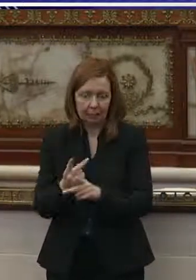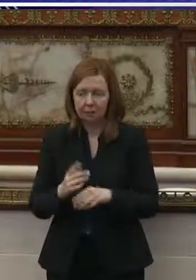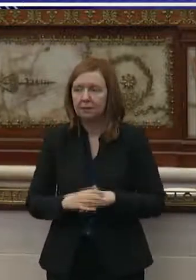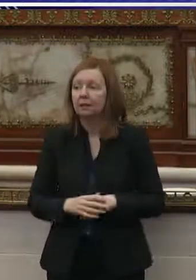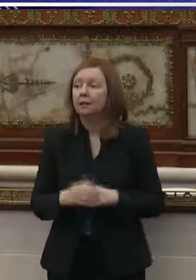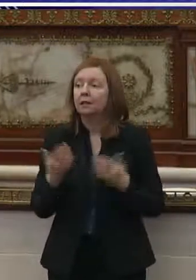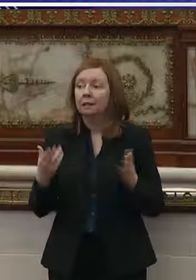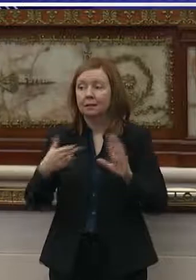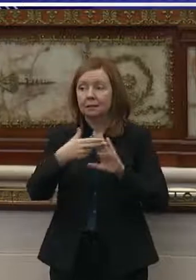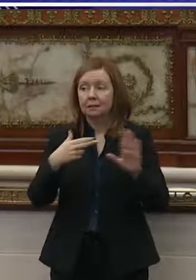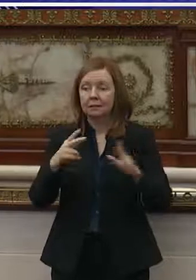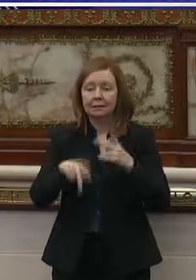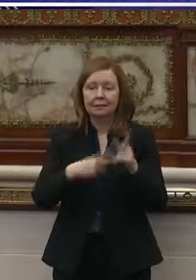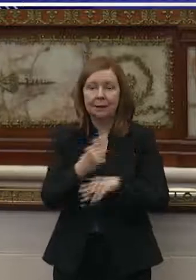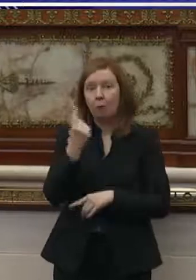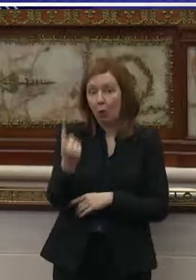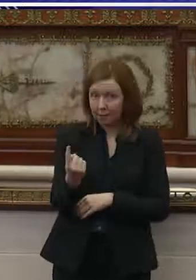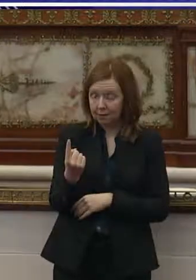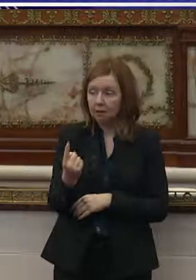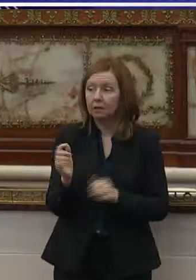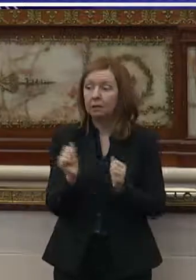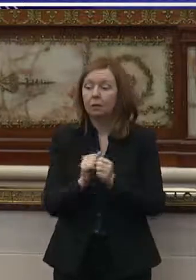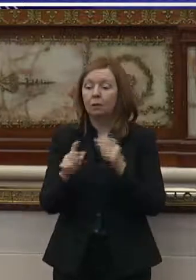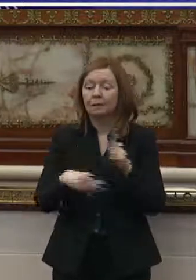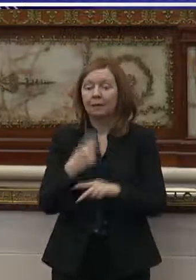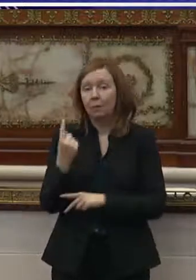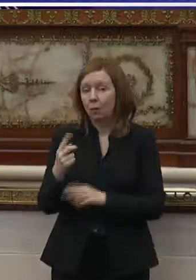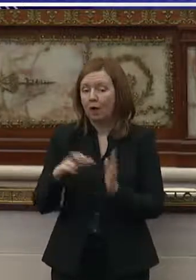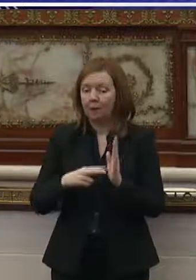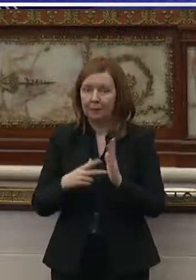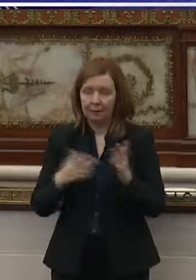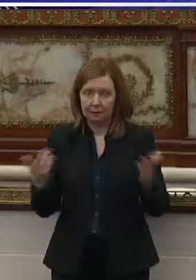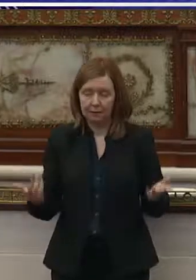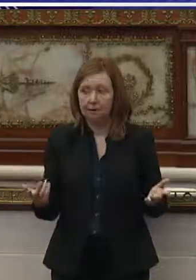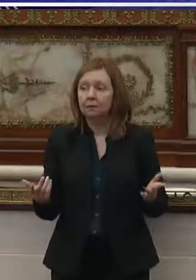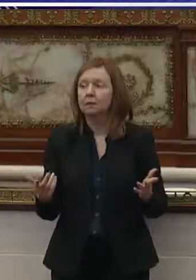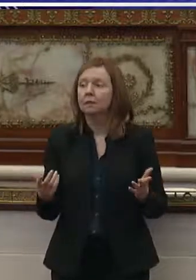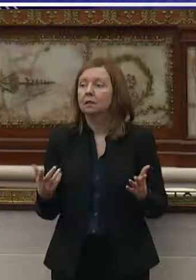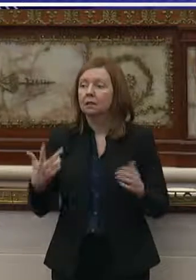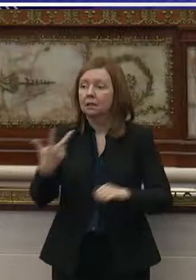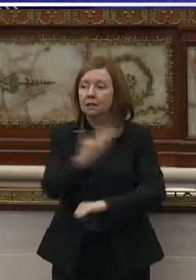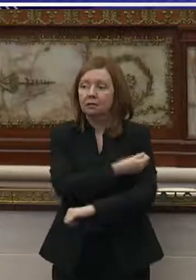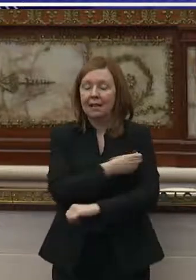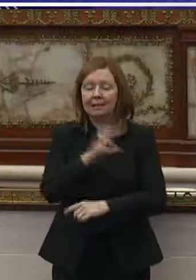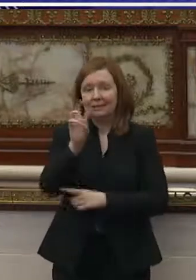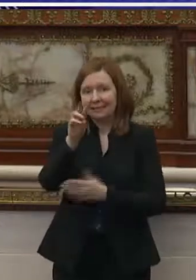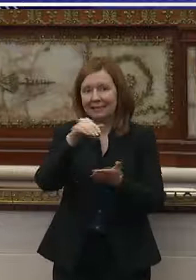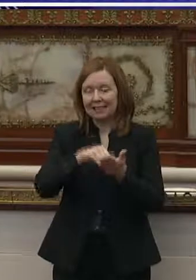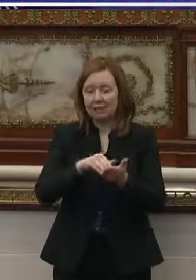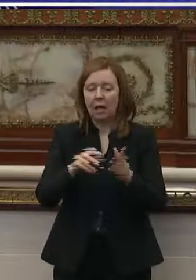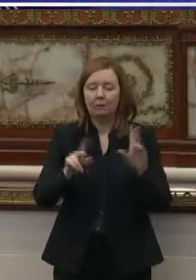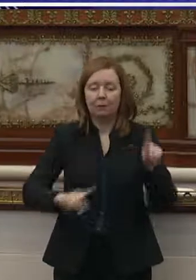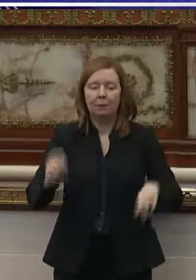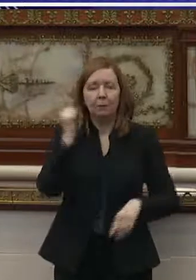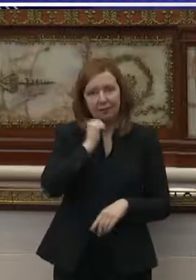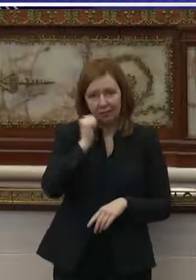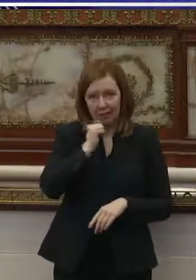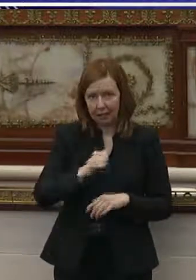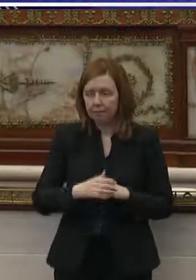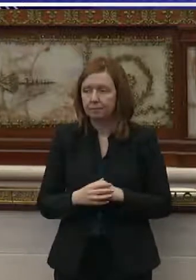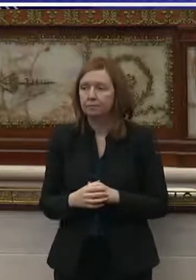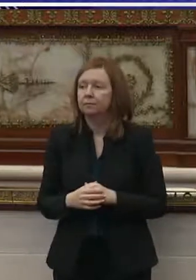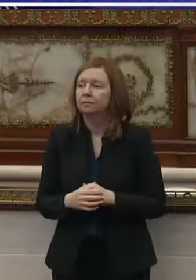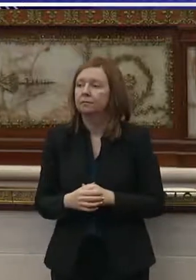what's labeled a type 1 site, with a type 1 site is meant to vaccinate 6,000 people per day.